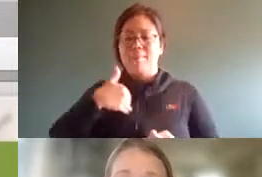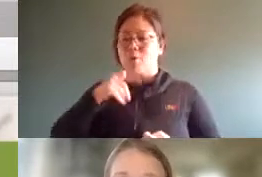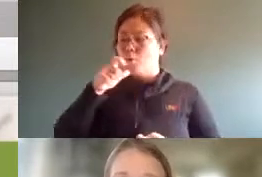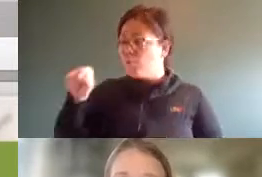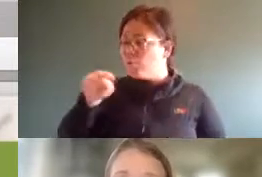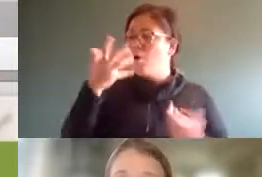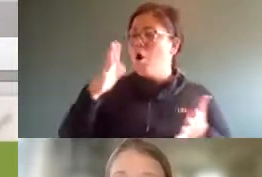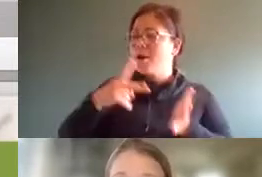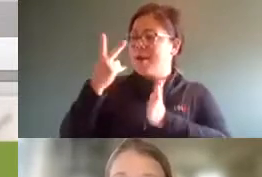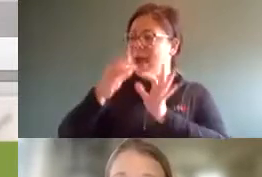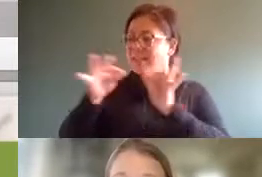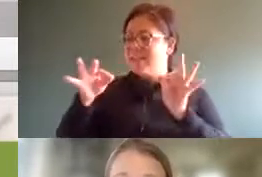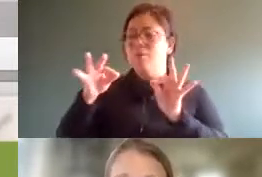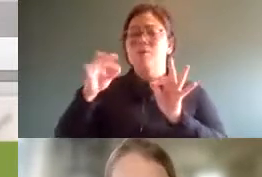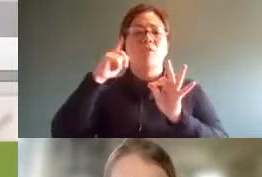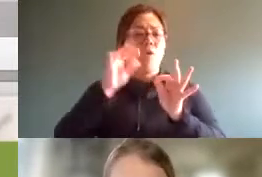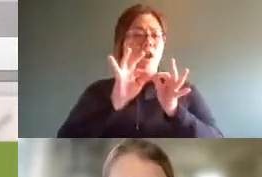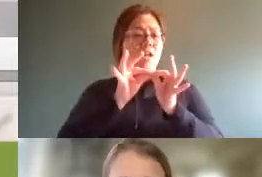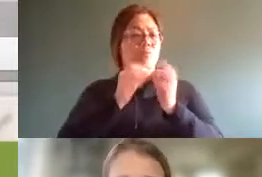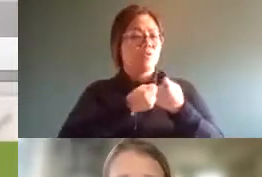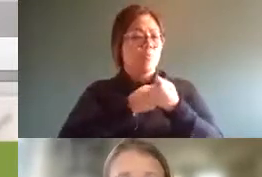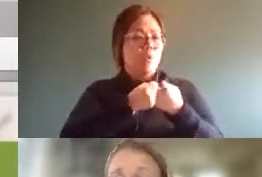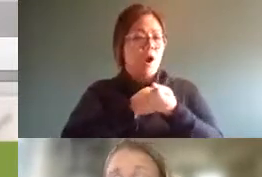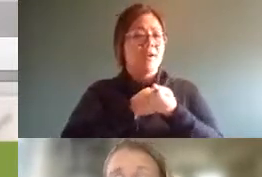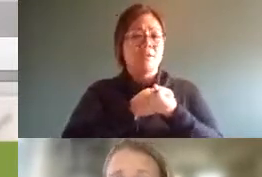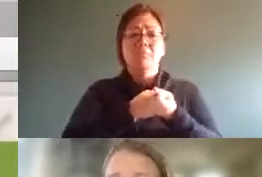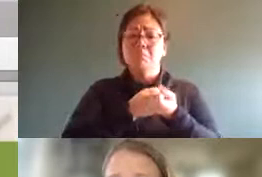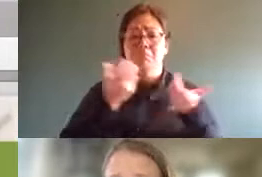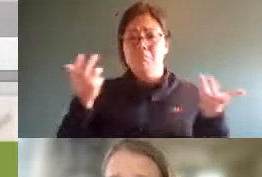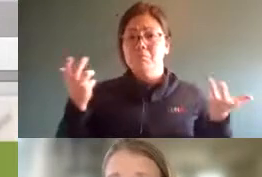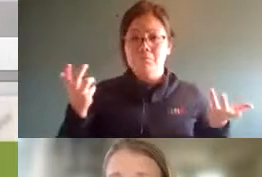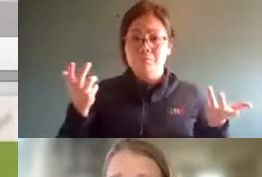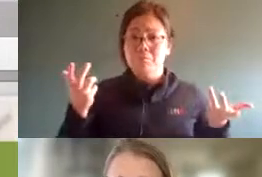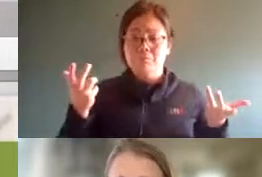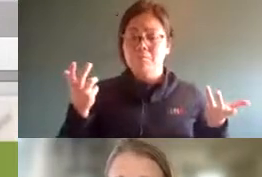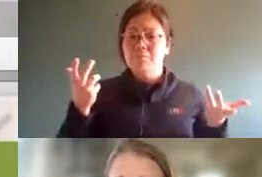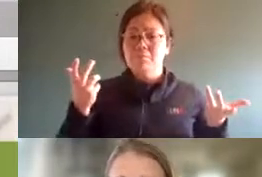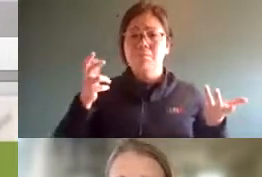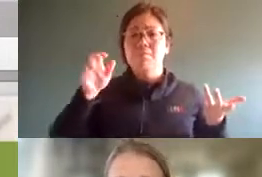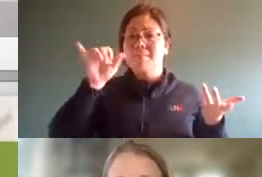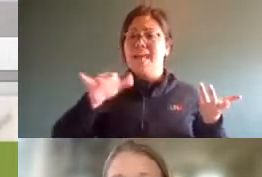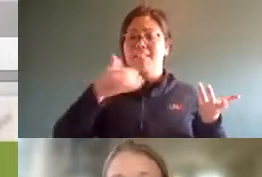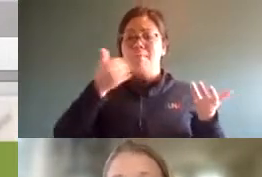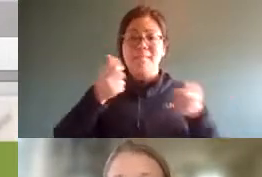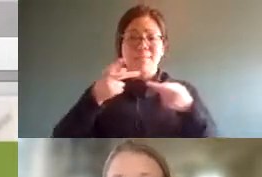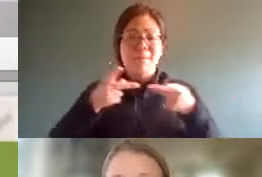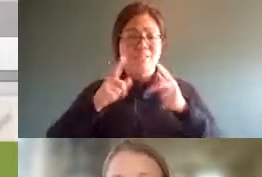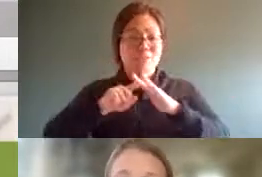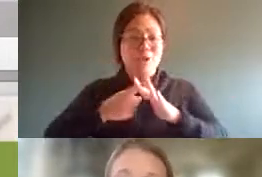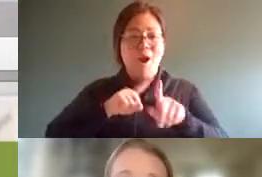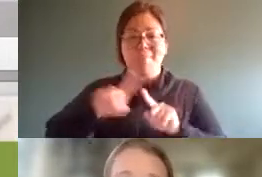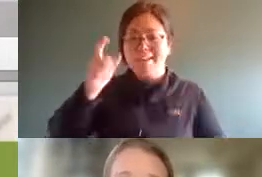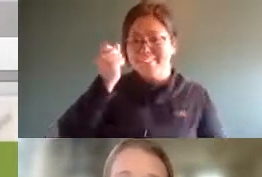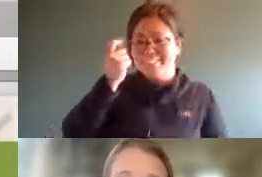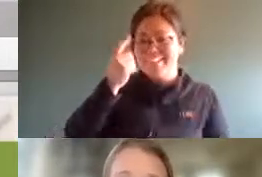facilities for interpretation support. And that is absolutely the best place to start. But you also want